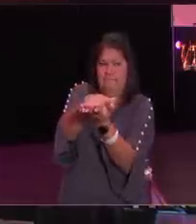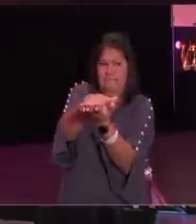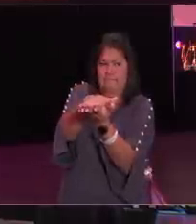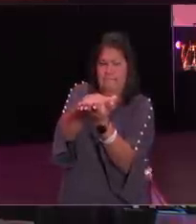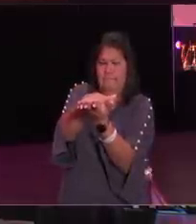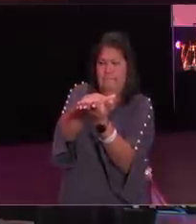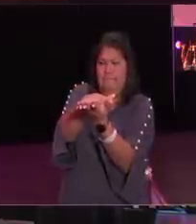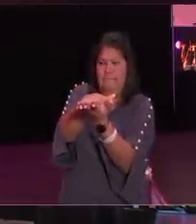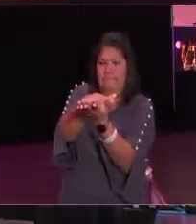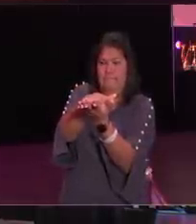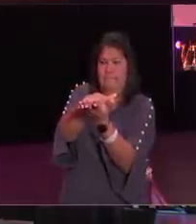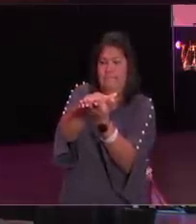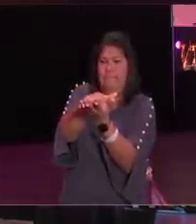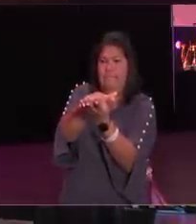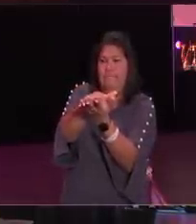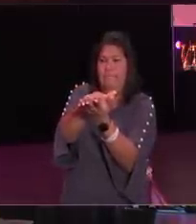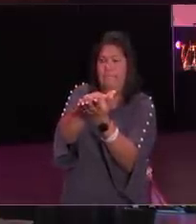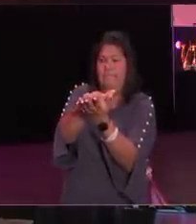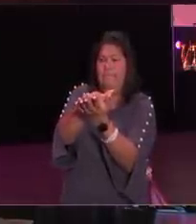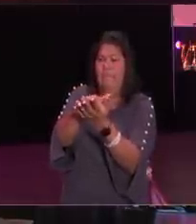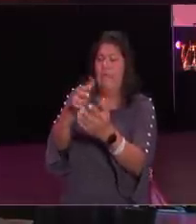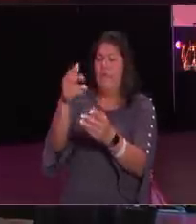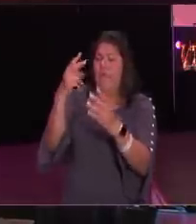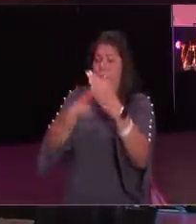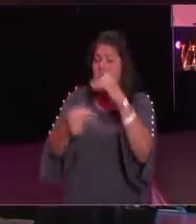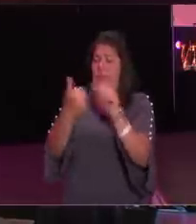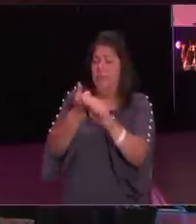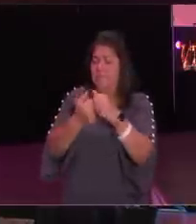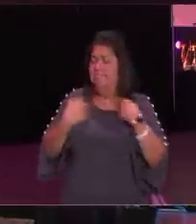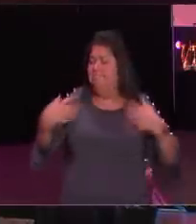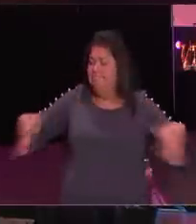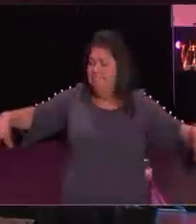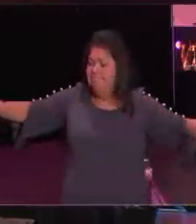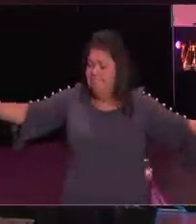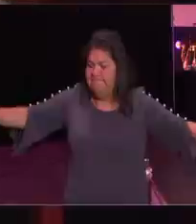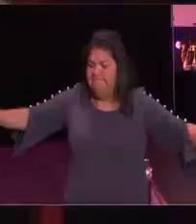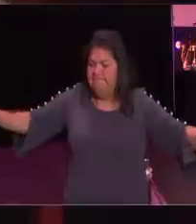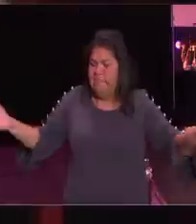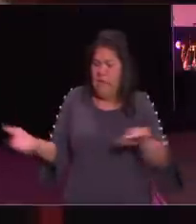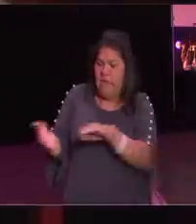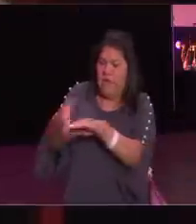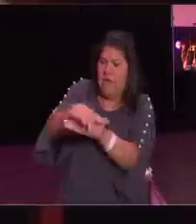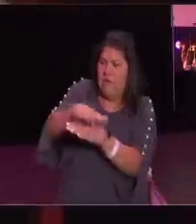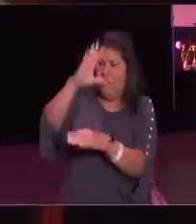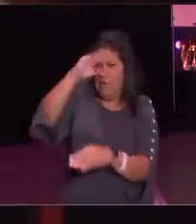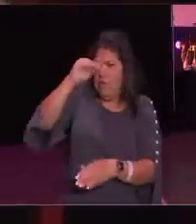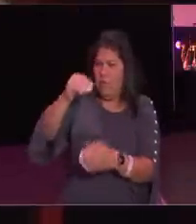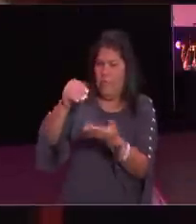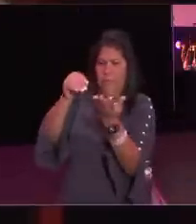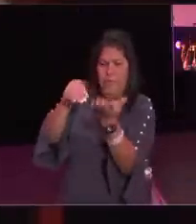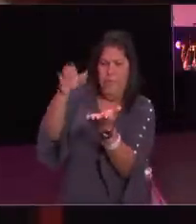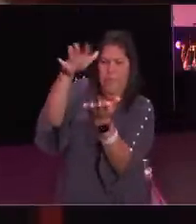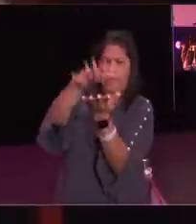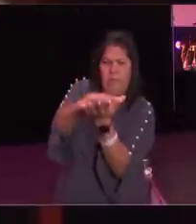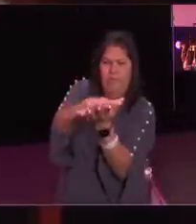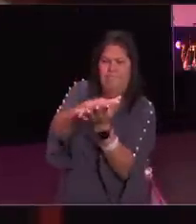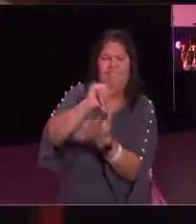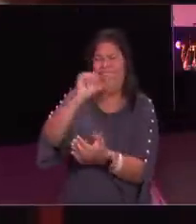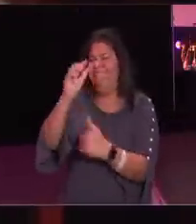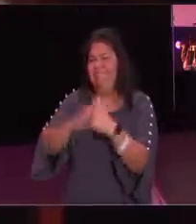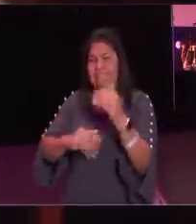child. The prophet stretched himself out and he covered the child. It was